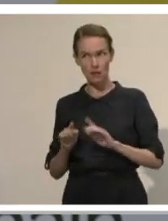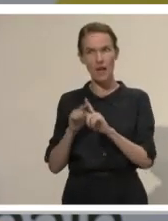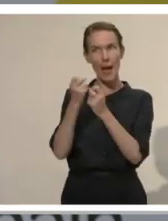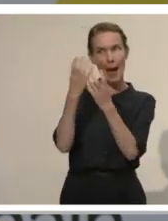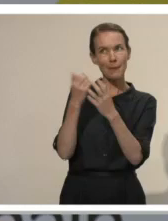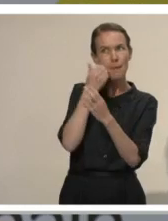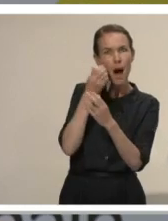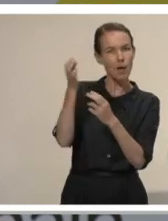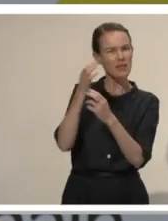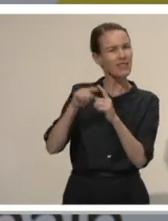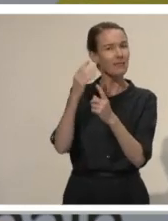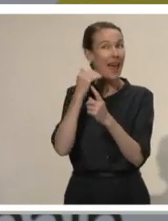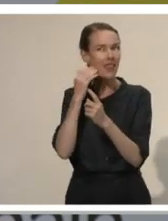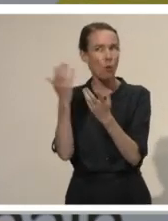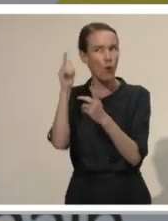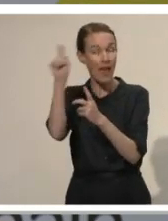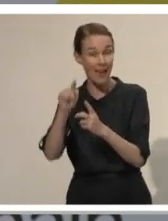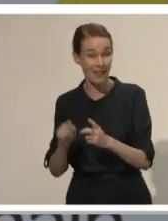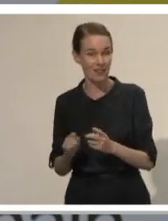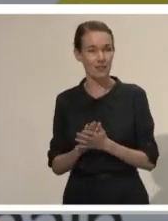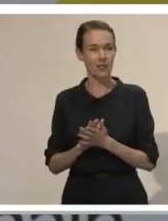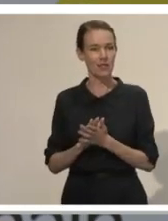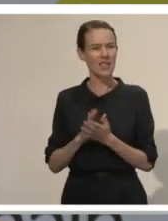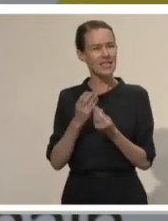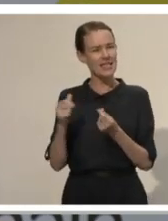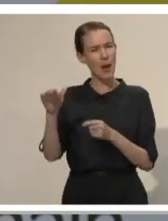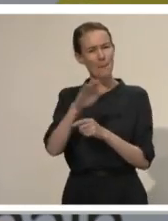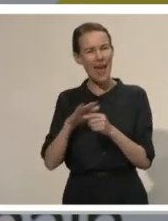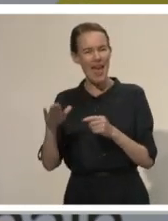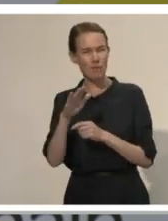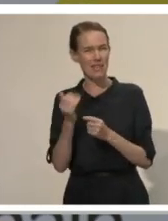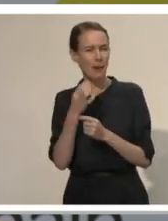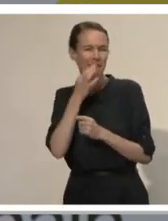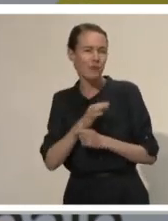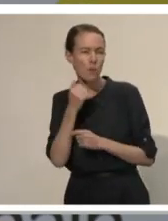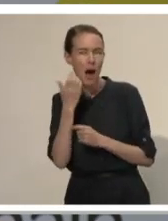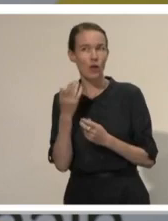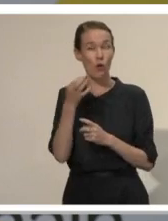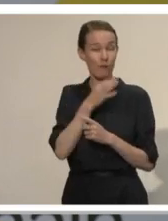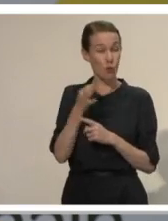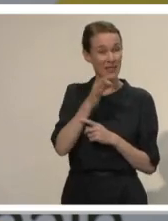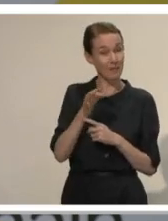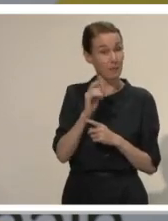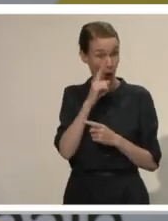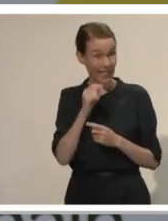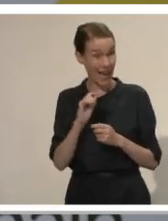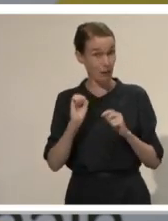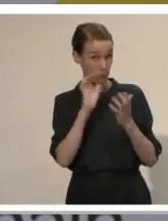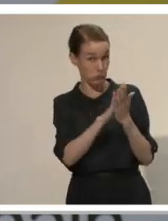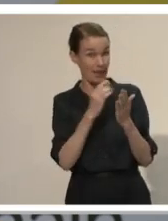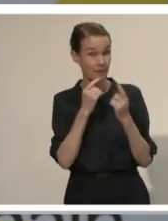may well, there will be maybe small numbers in some of those groups. But yes, we're happy to do that. So continuing on with that then,